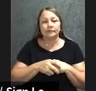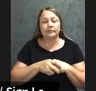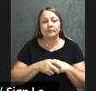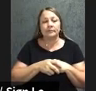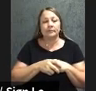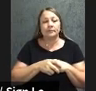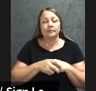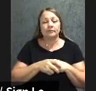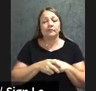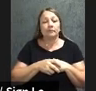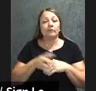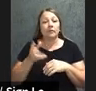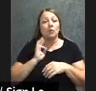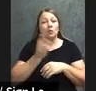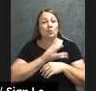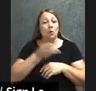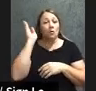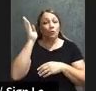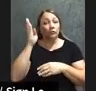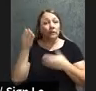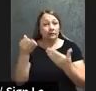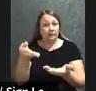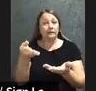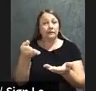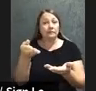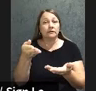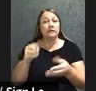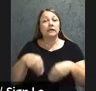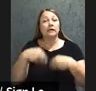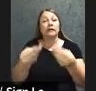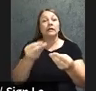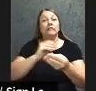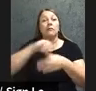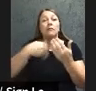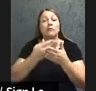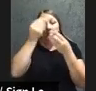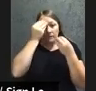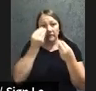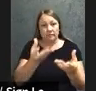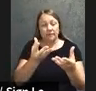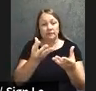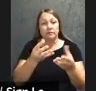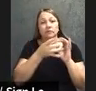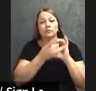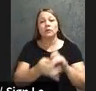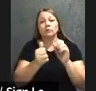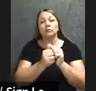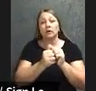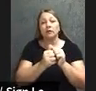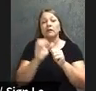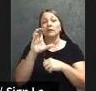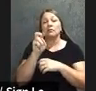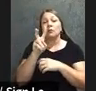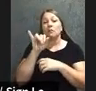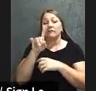We are presenting this and providing all of the information we're providing regarding COVID-19 and